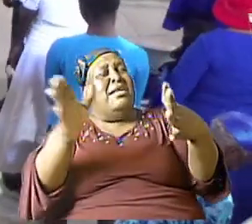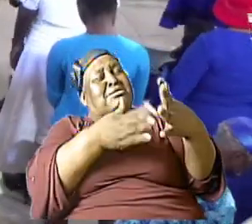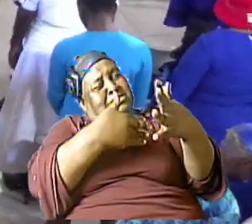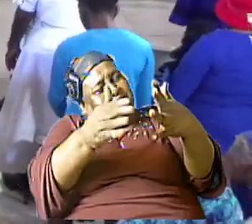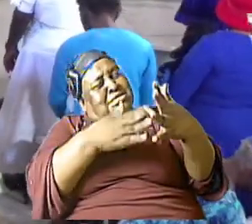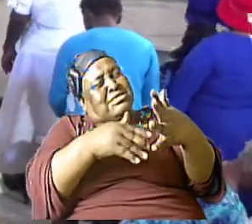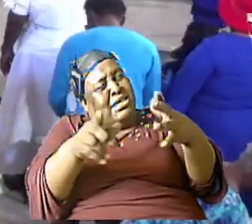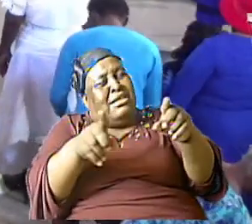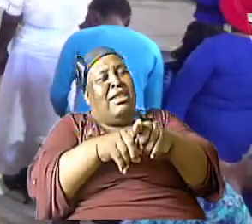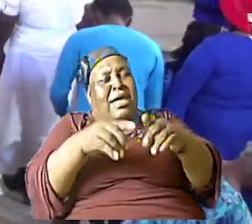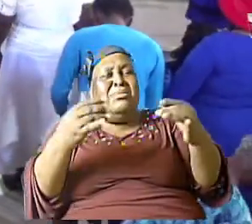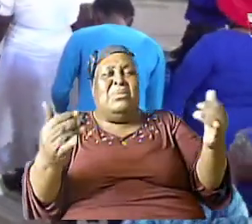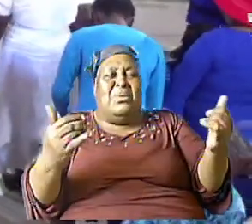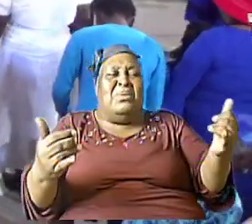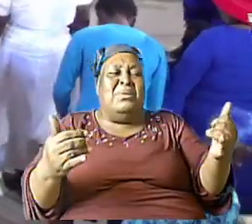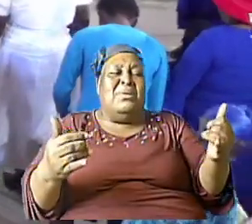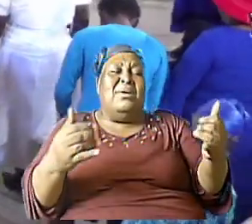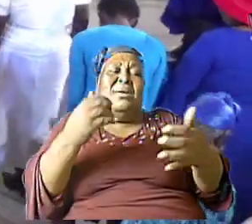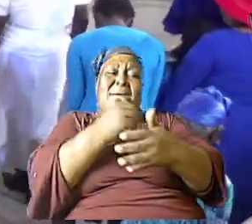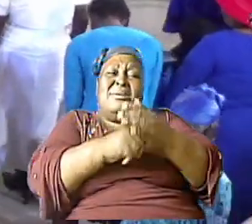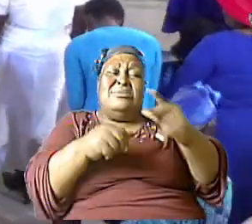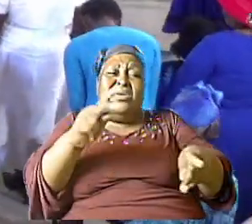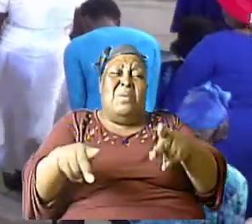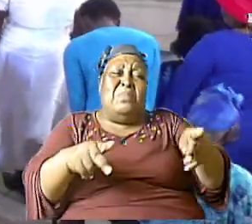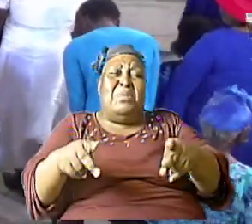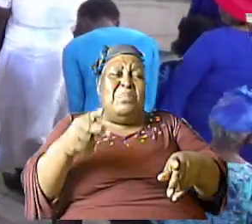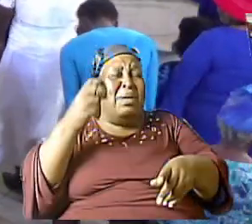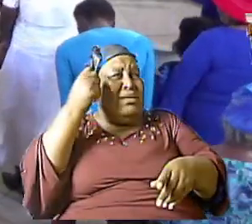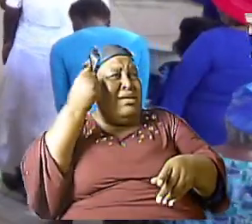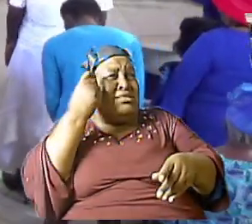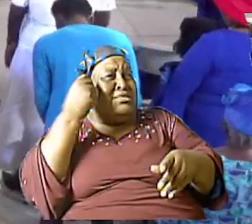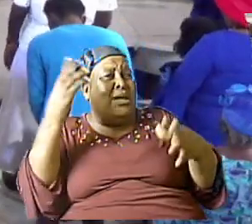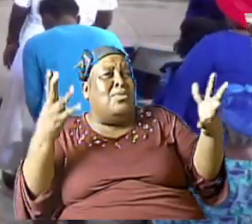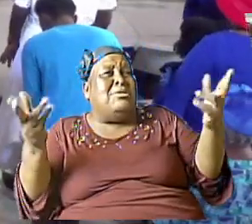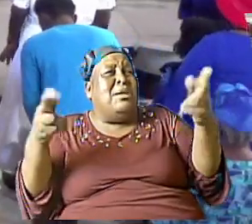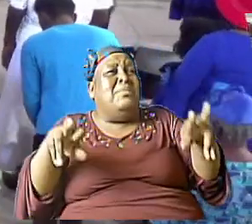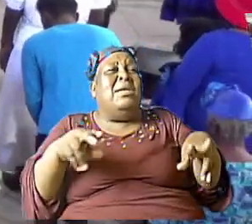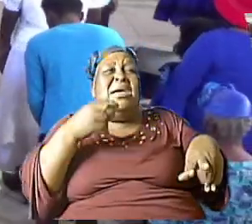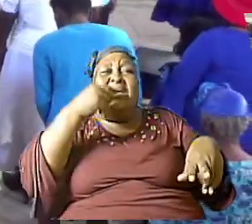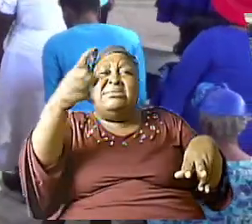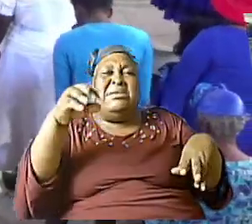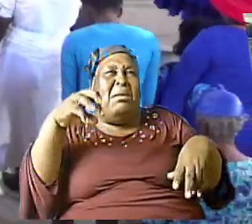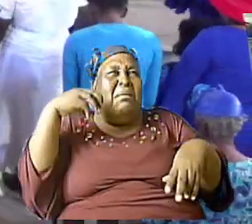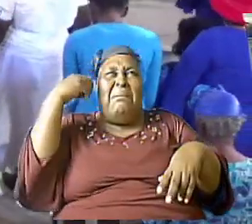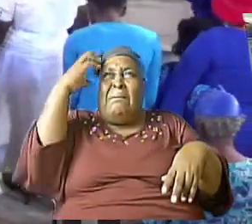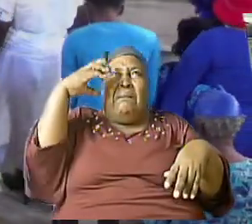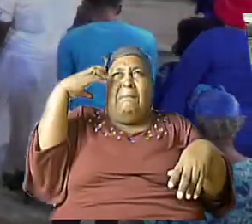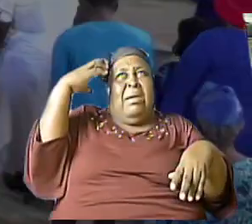just understand what is happening, they say that you're crazy. But are you crazy?